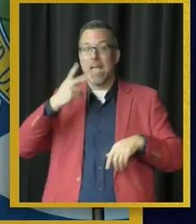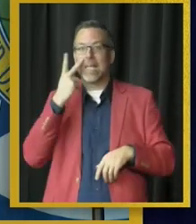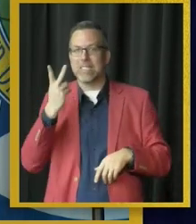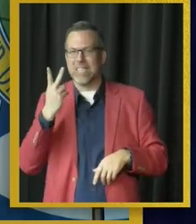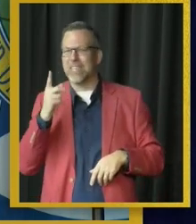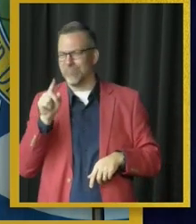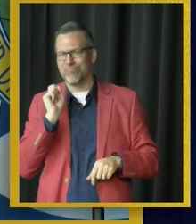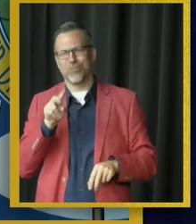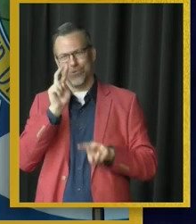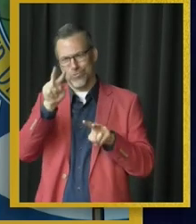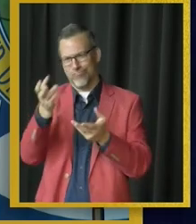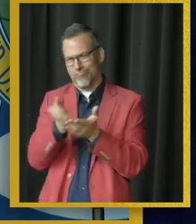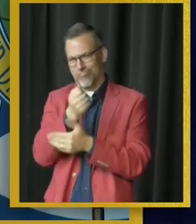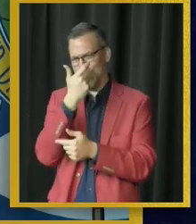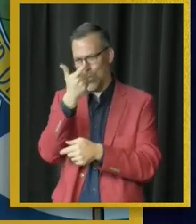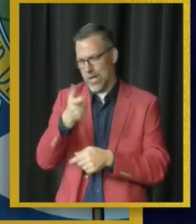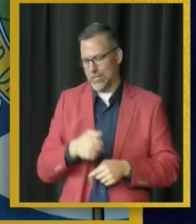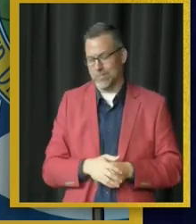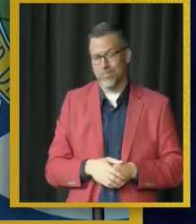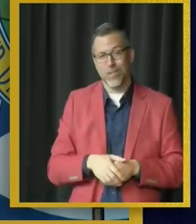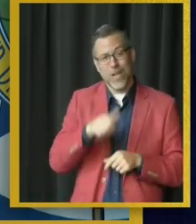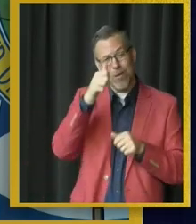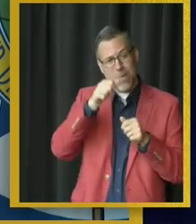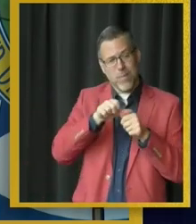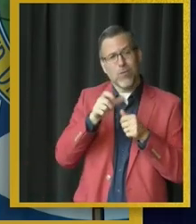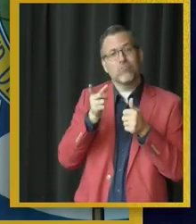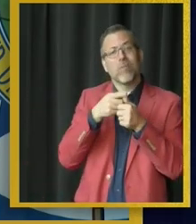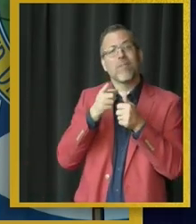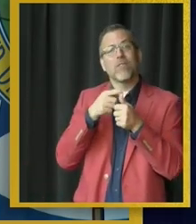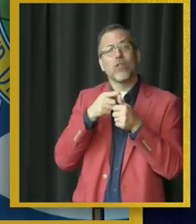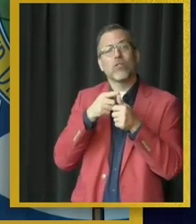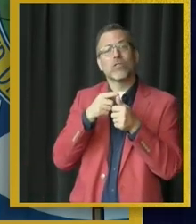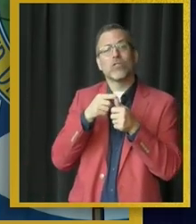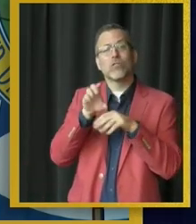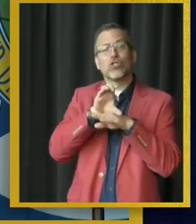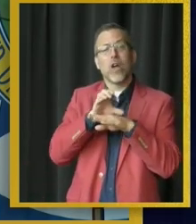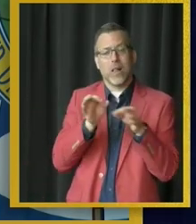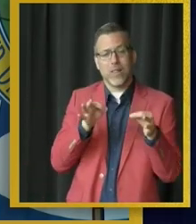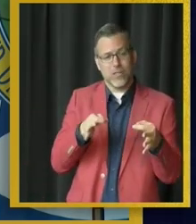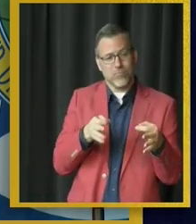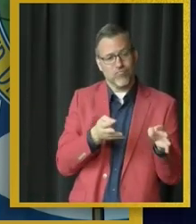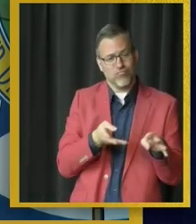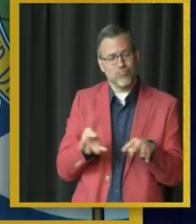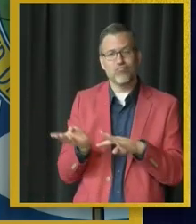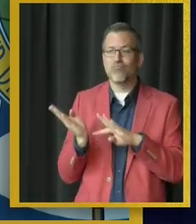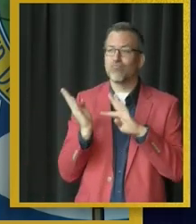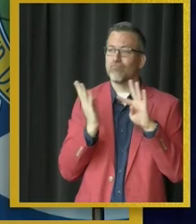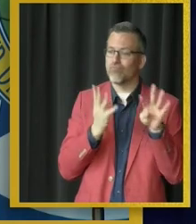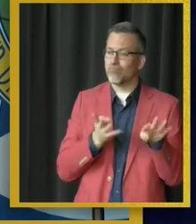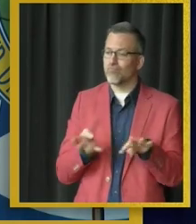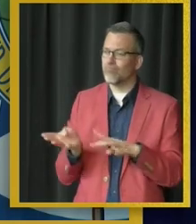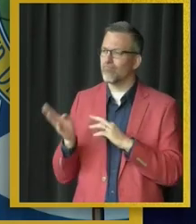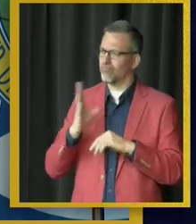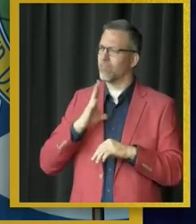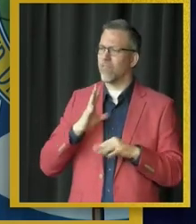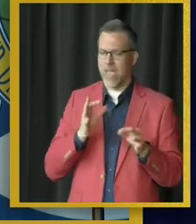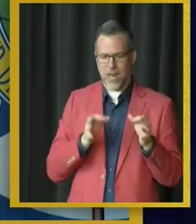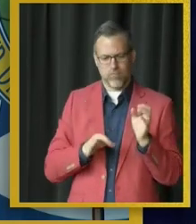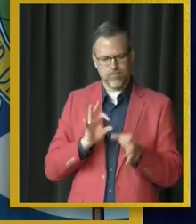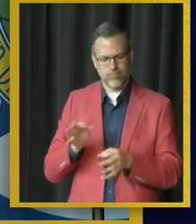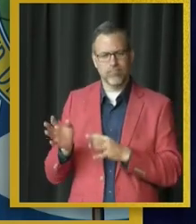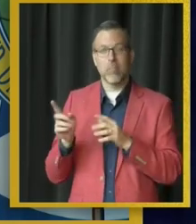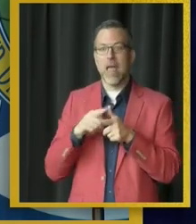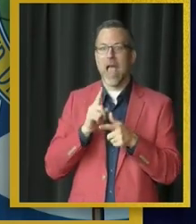a look at it. If you remember, the chocolates came out at a reasonable pace at first, and then started speeding